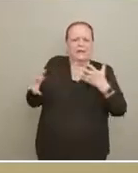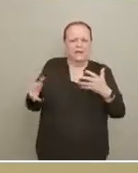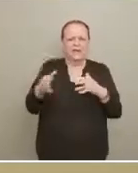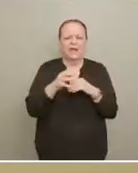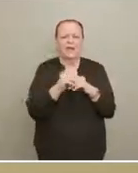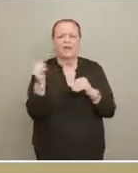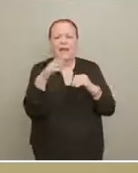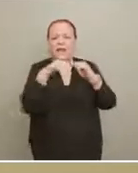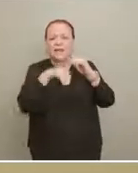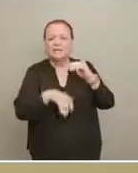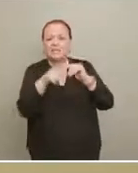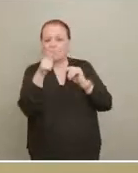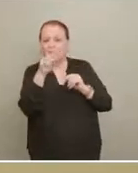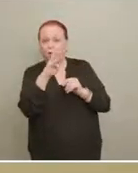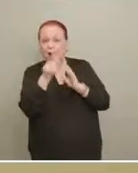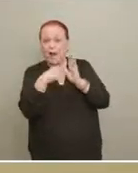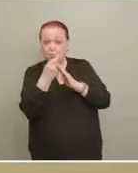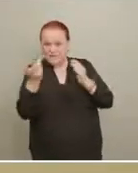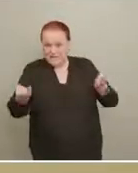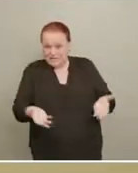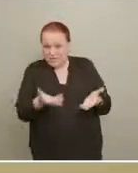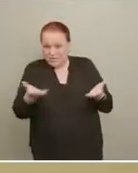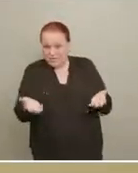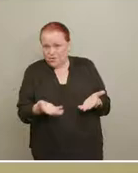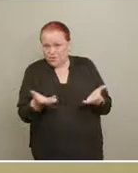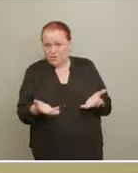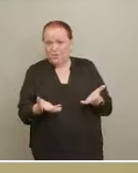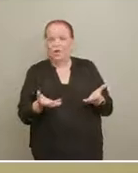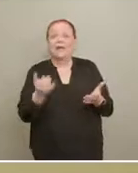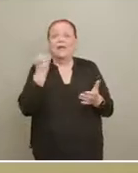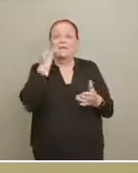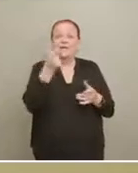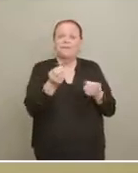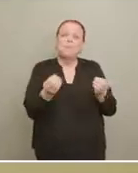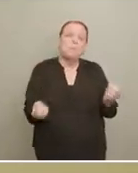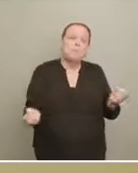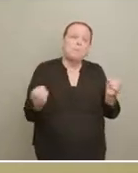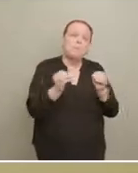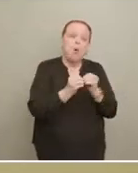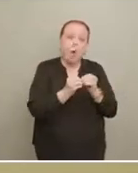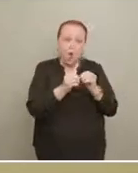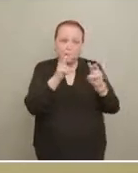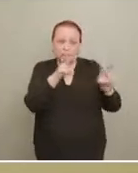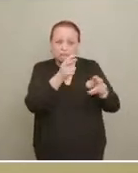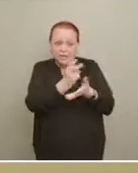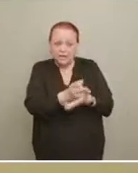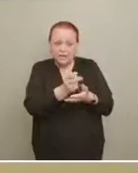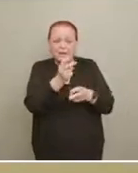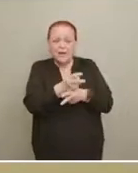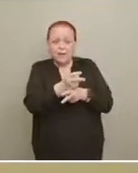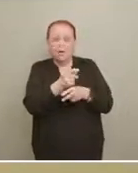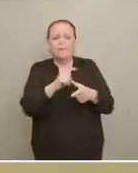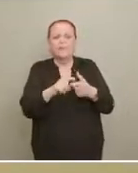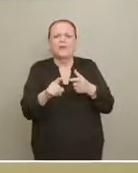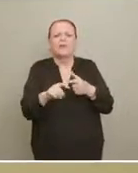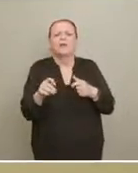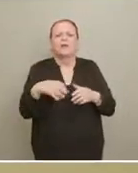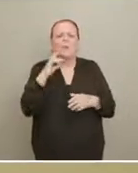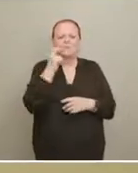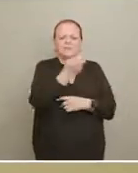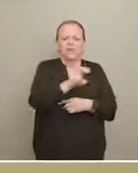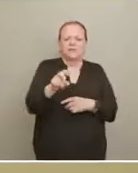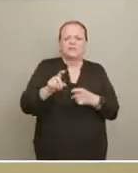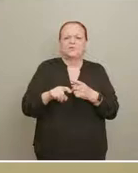24 hours. But if they need higher level of care, they go into the crisis residential, which will still attend to their mental